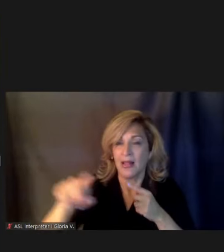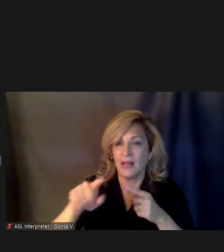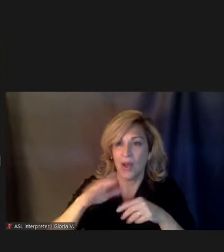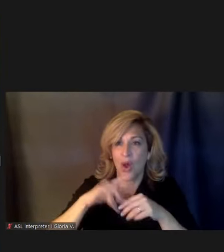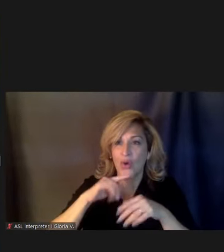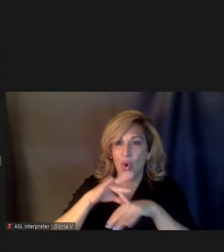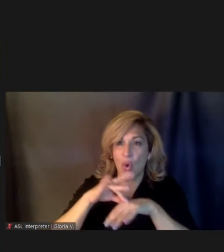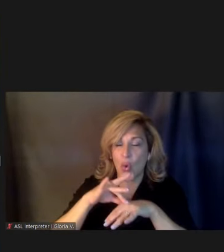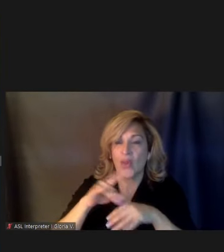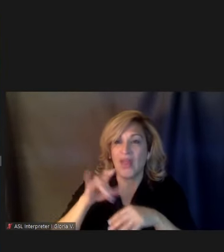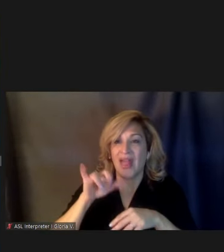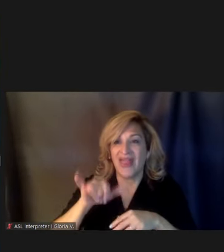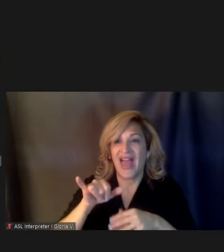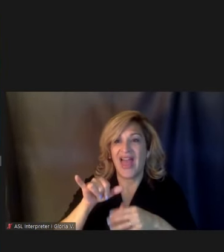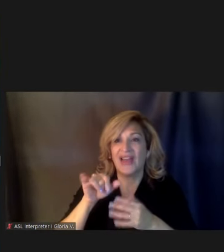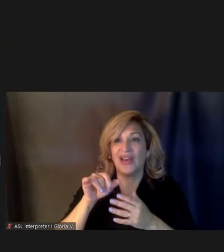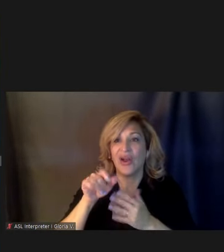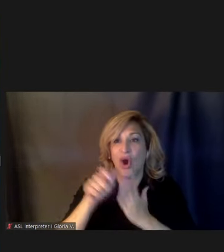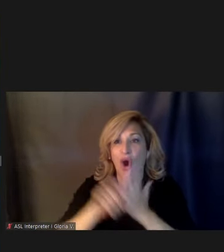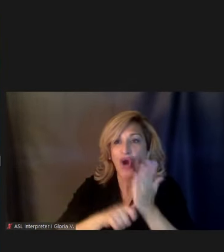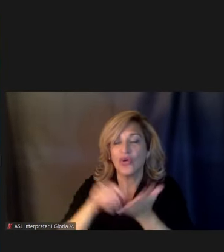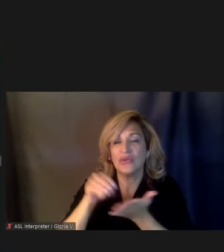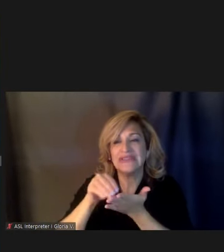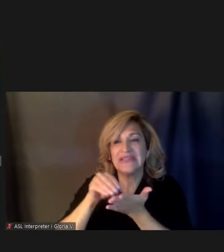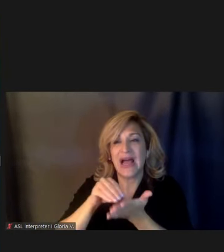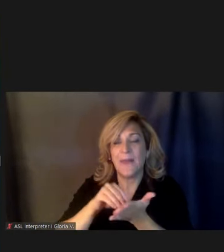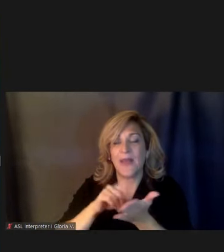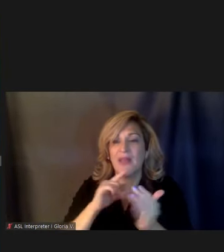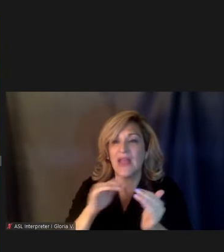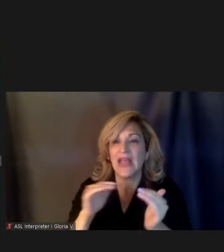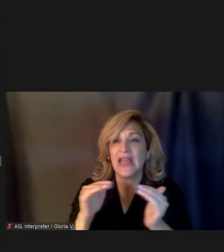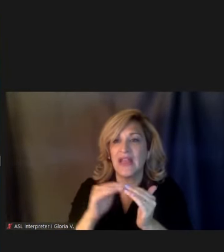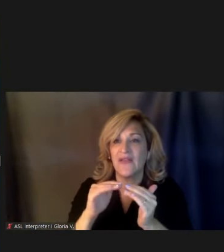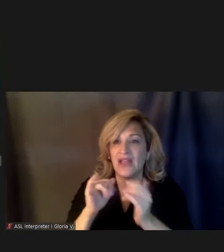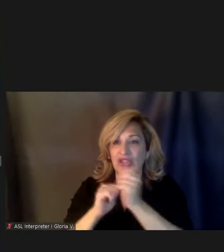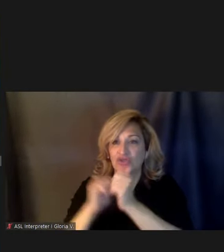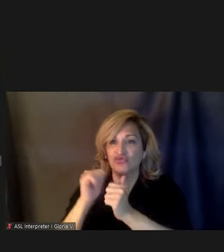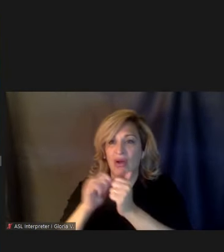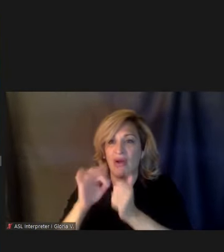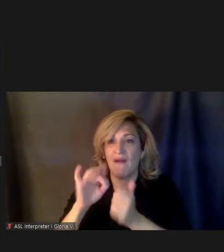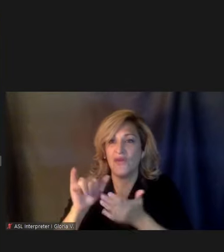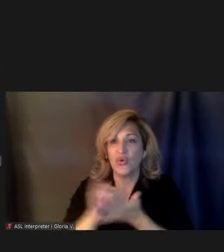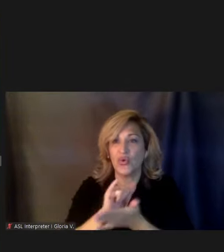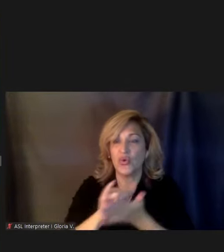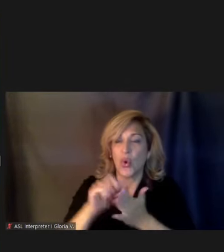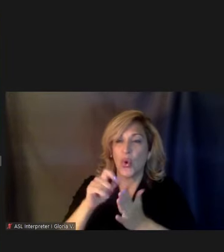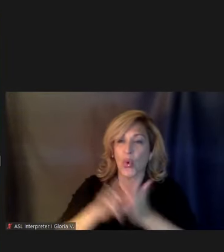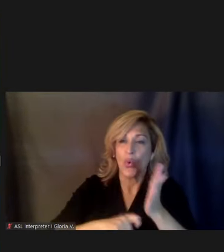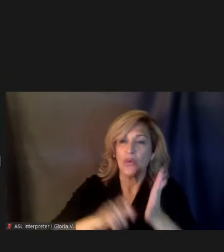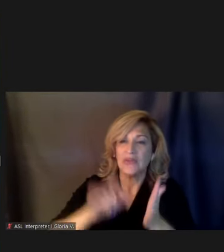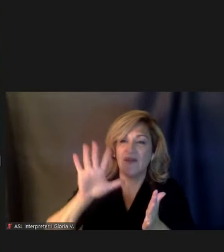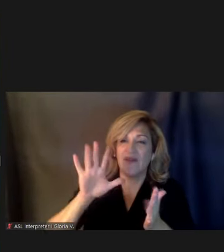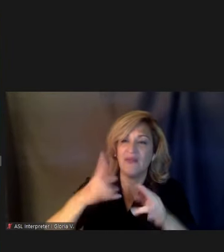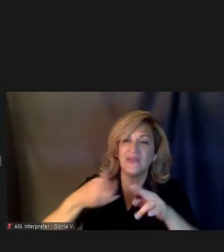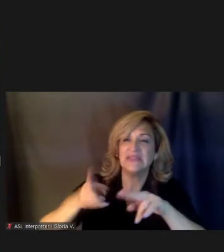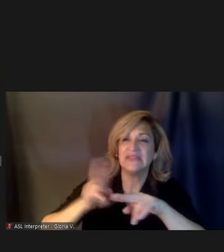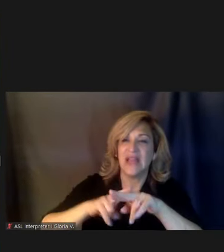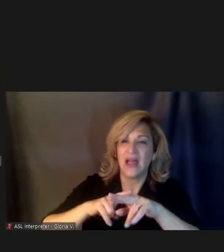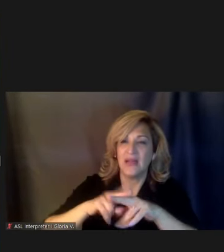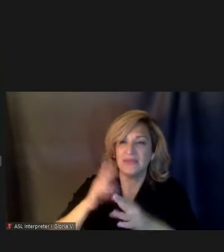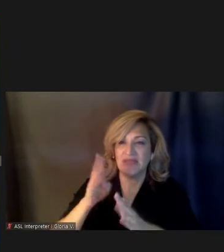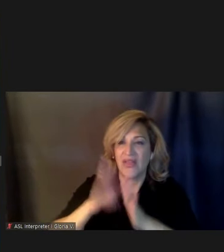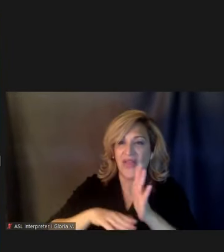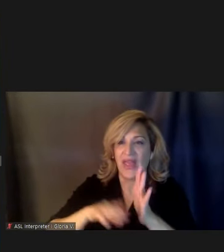documents the fact that equivalent infrastructure in New York costs five times as much to build as it does